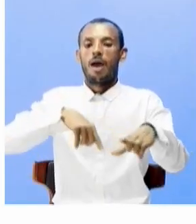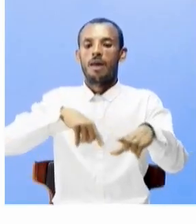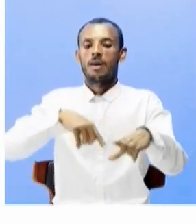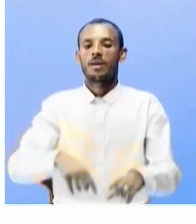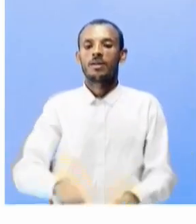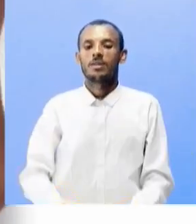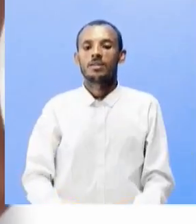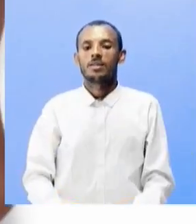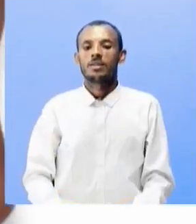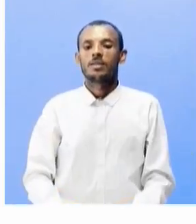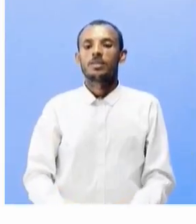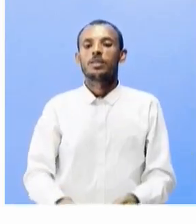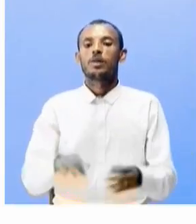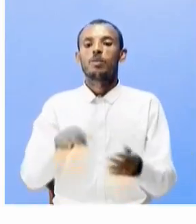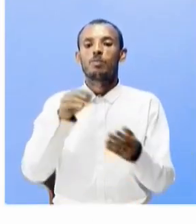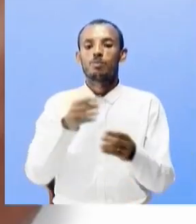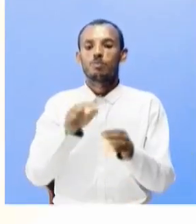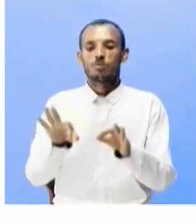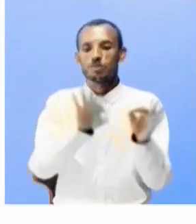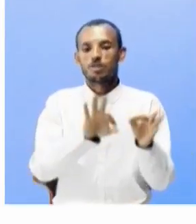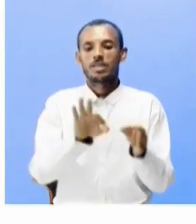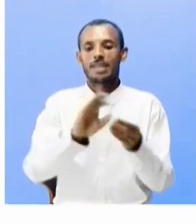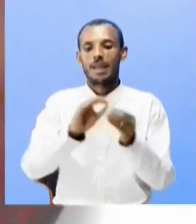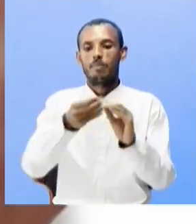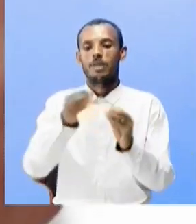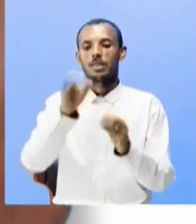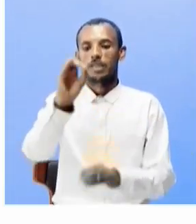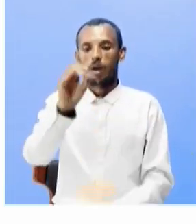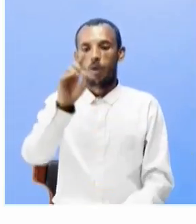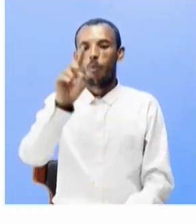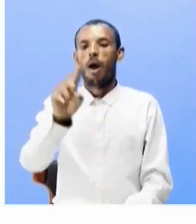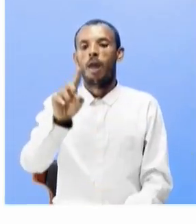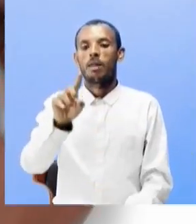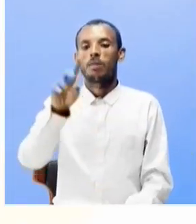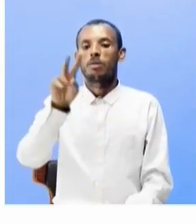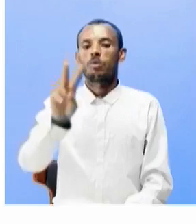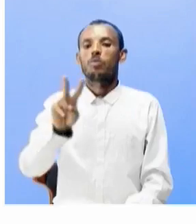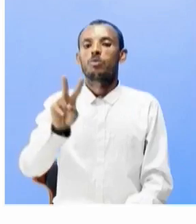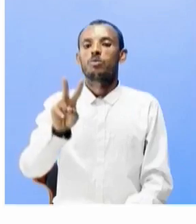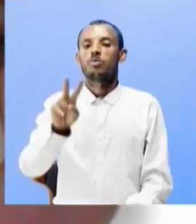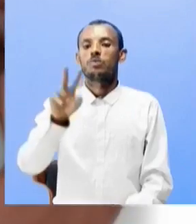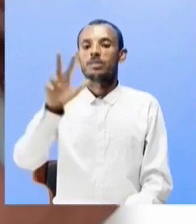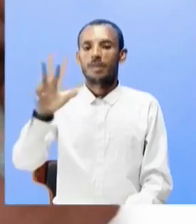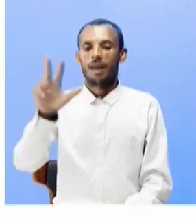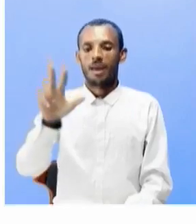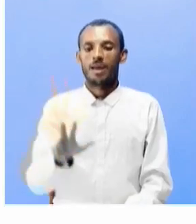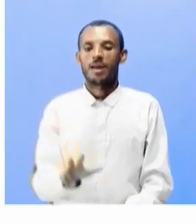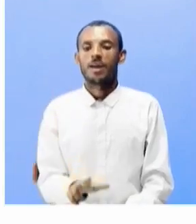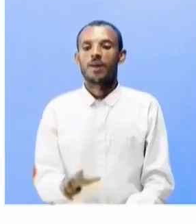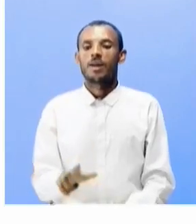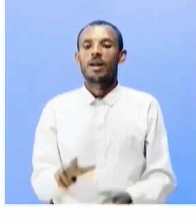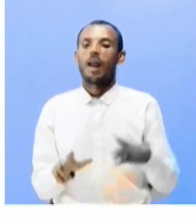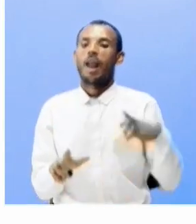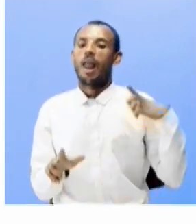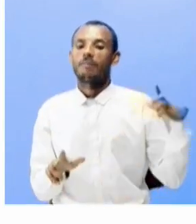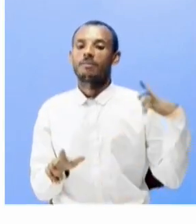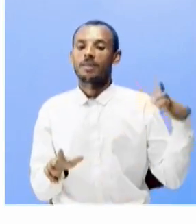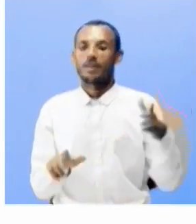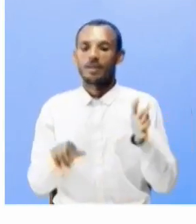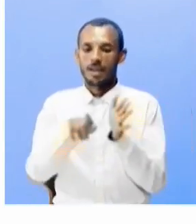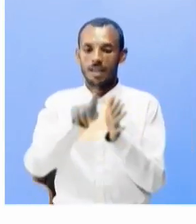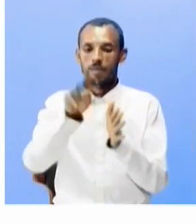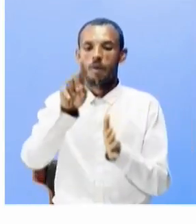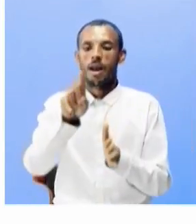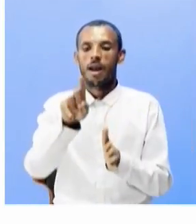And let's put the numbers here. 0, 1, 2, 3, and so on. Here,